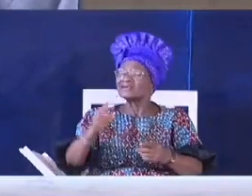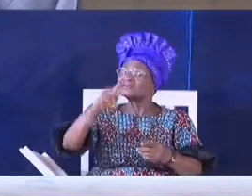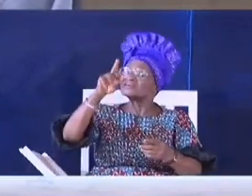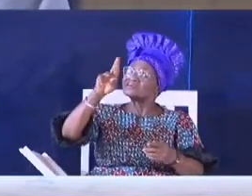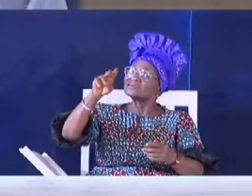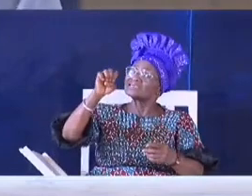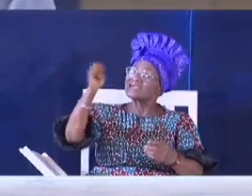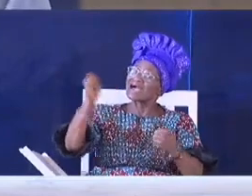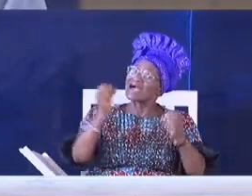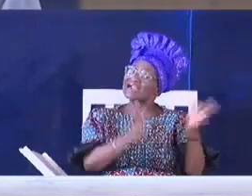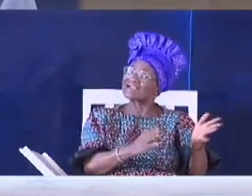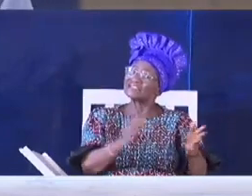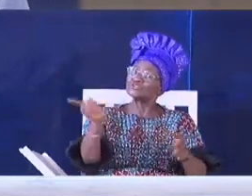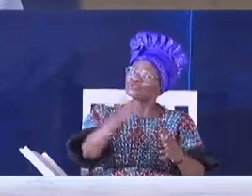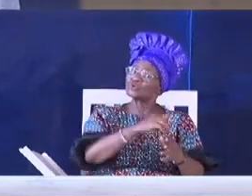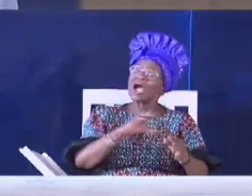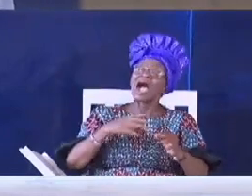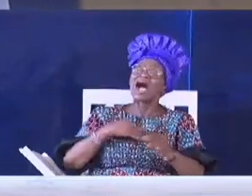one day.